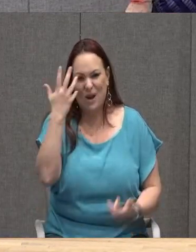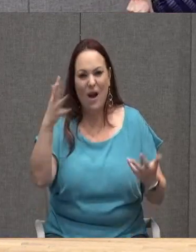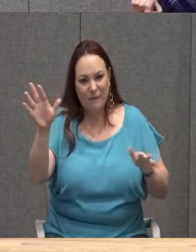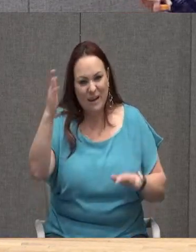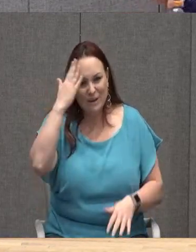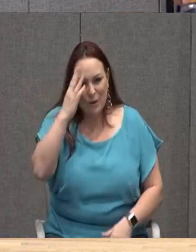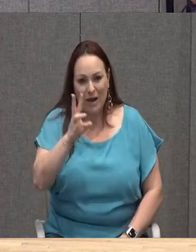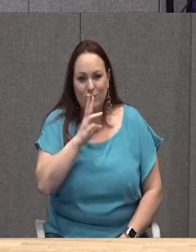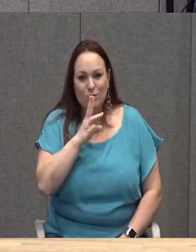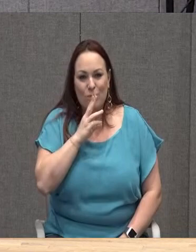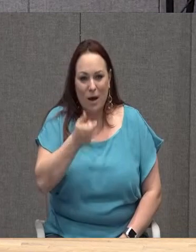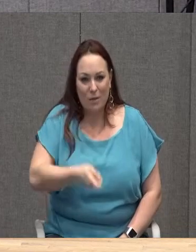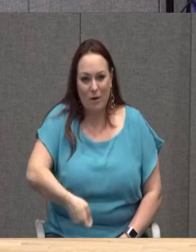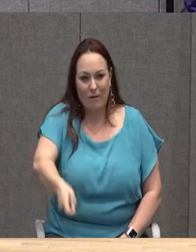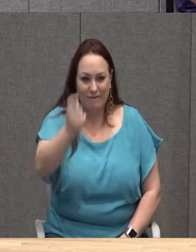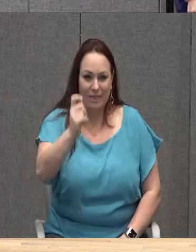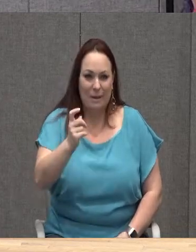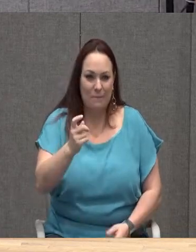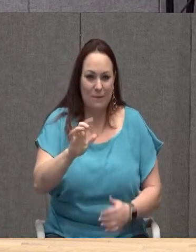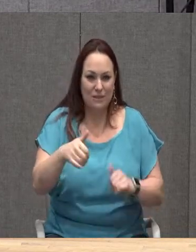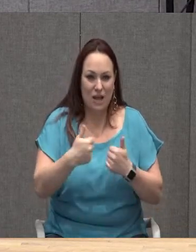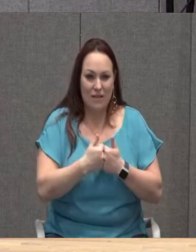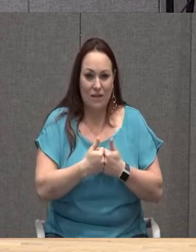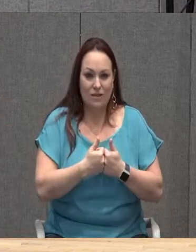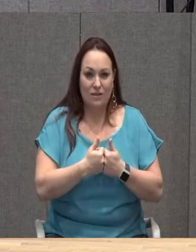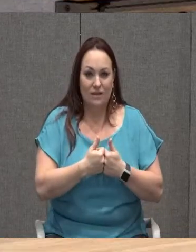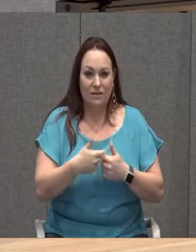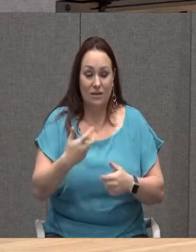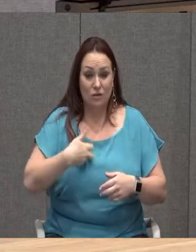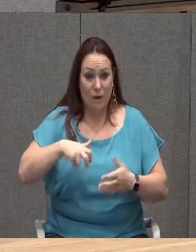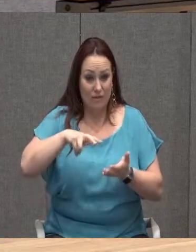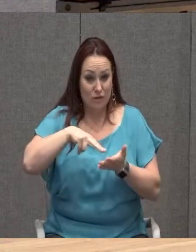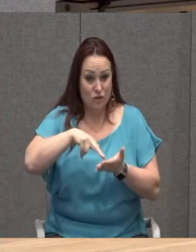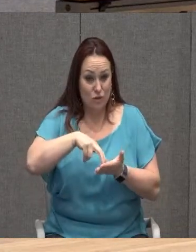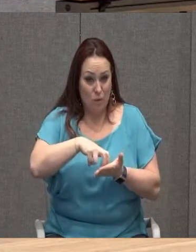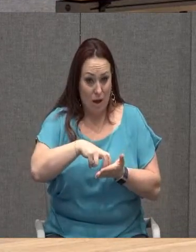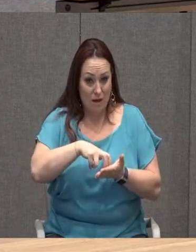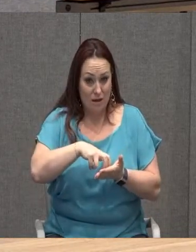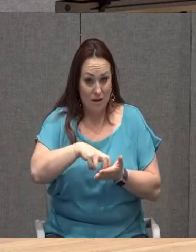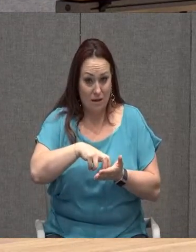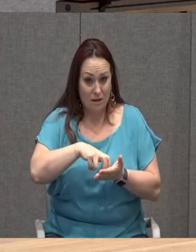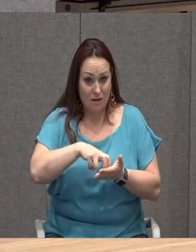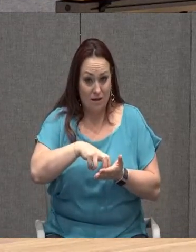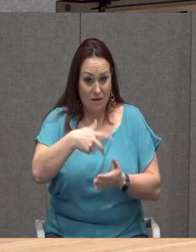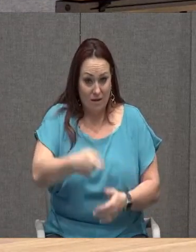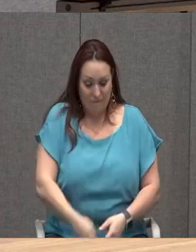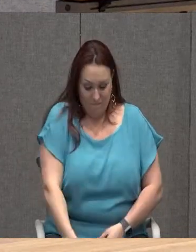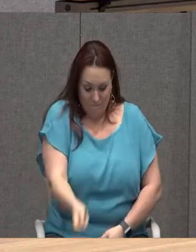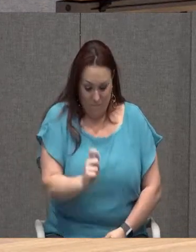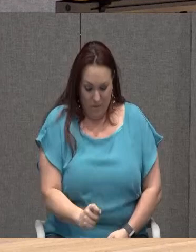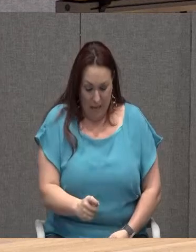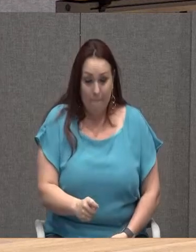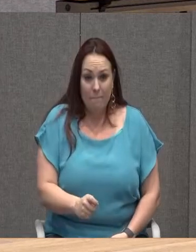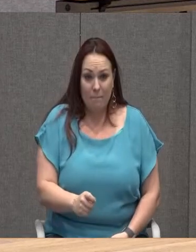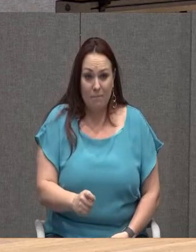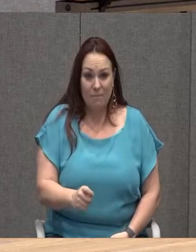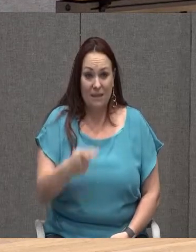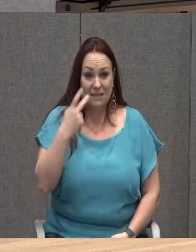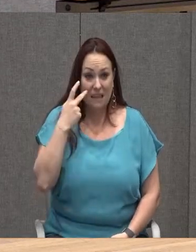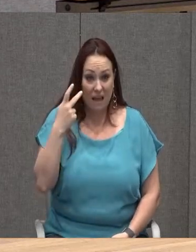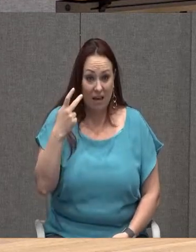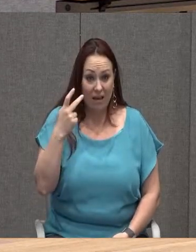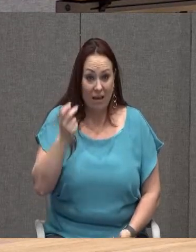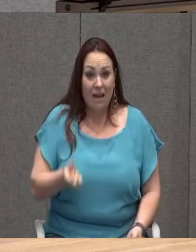challenge. So all you're going to have to do is put your squat together with your water bottle flip and